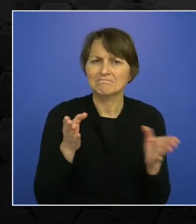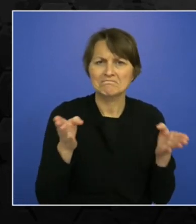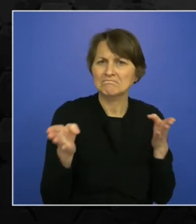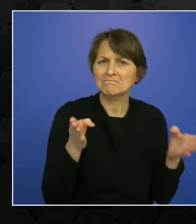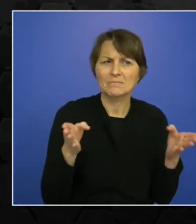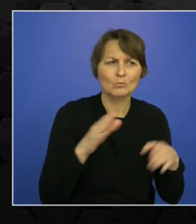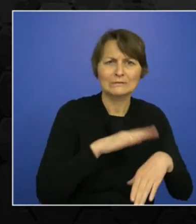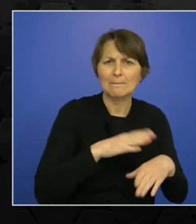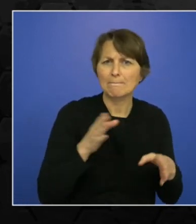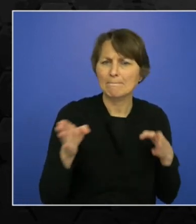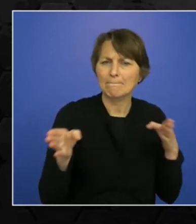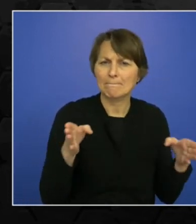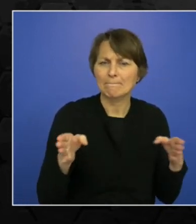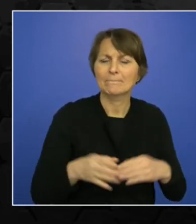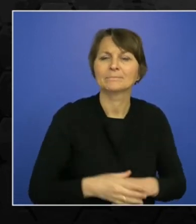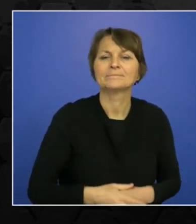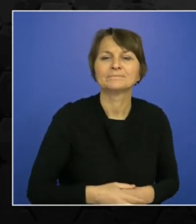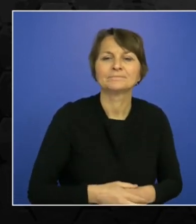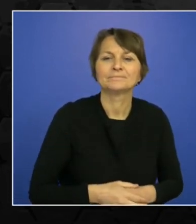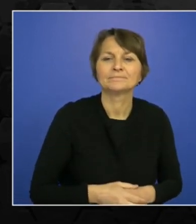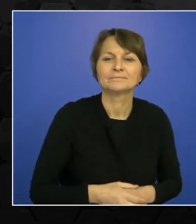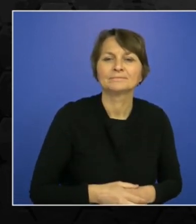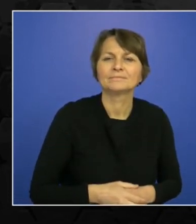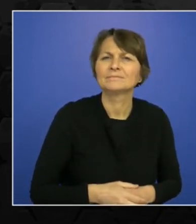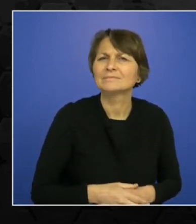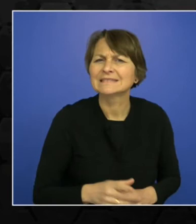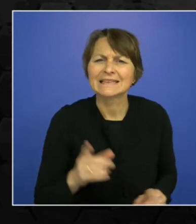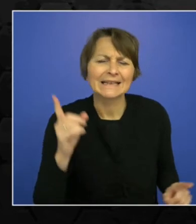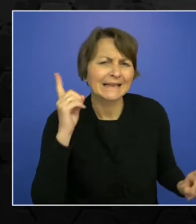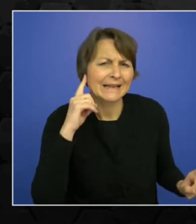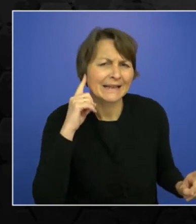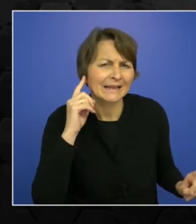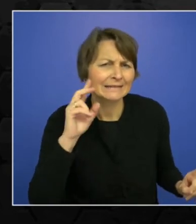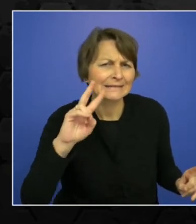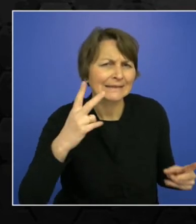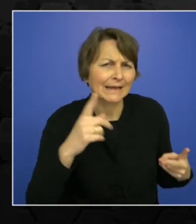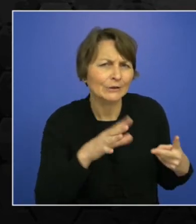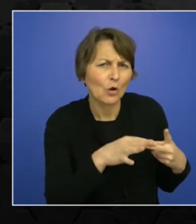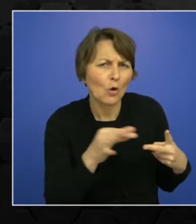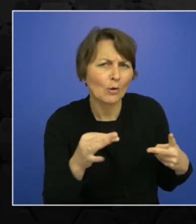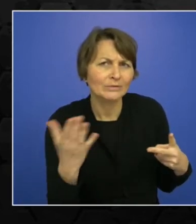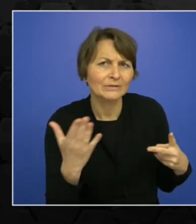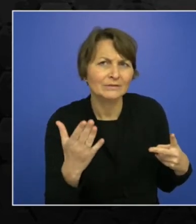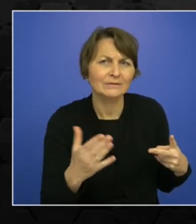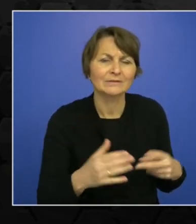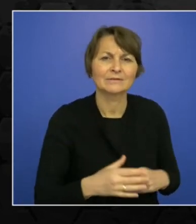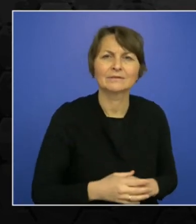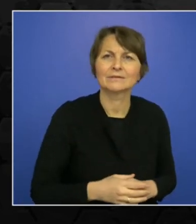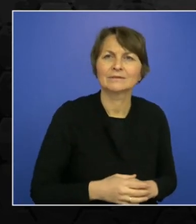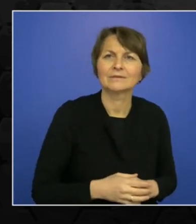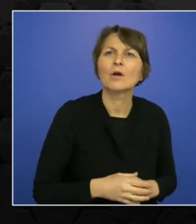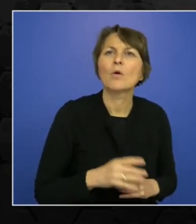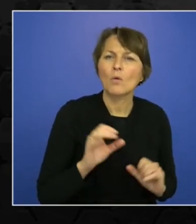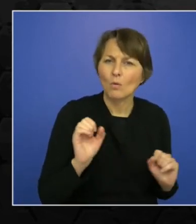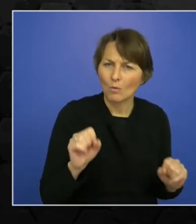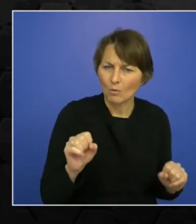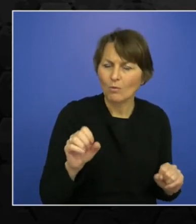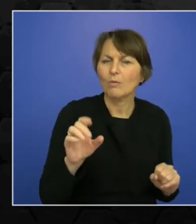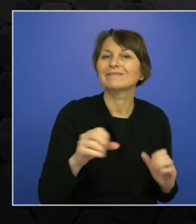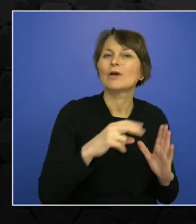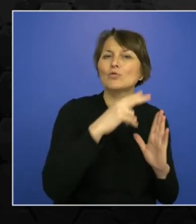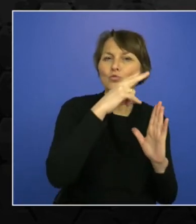The text API, or, sorry, didn't hear the second option. Or the read API.